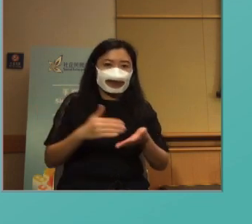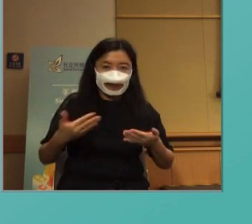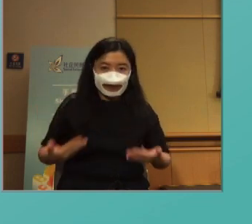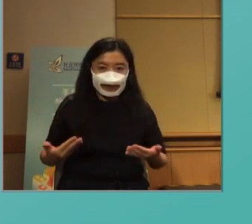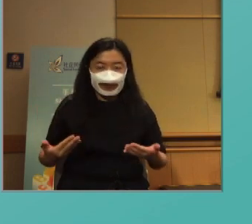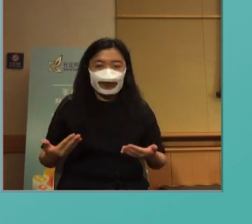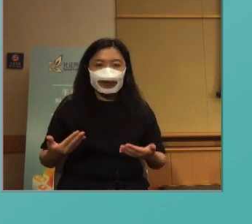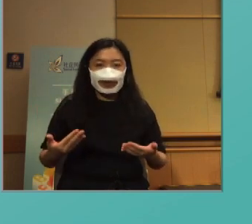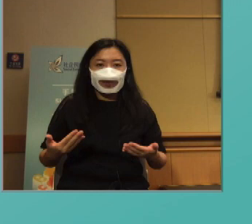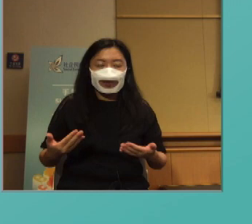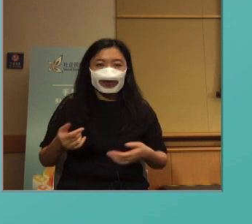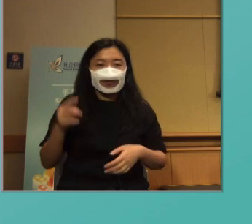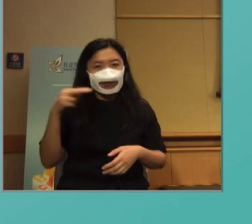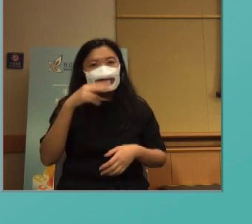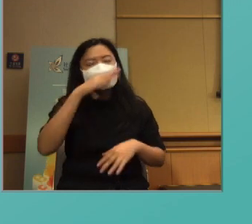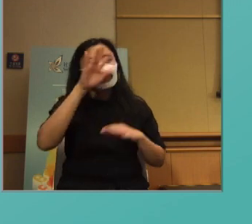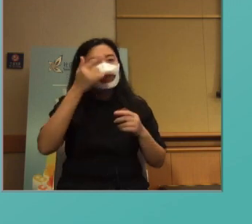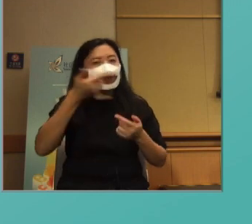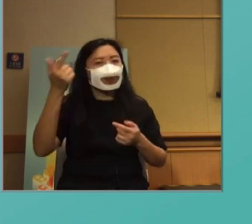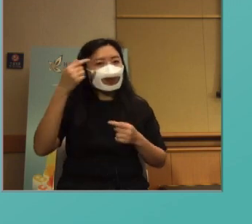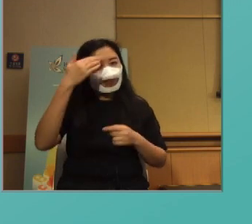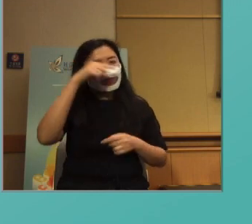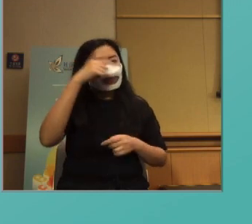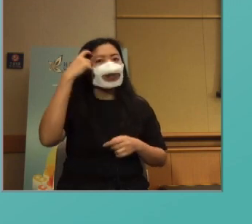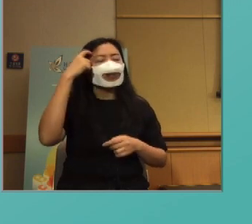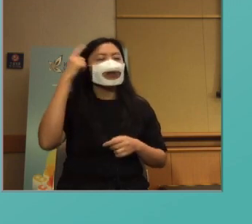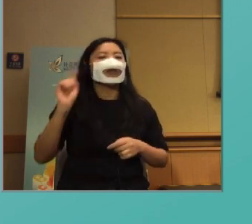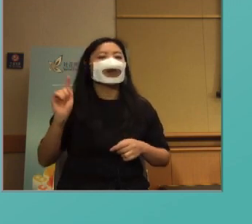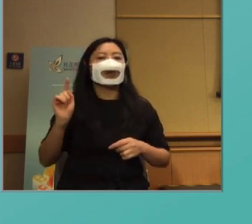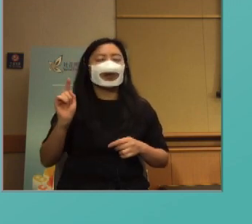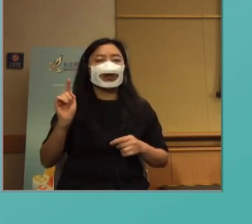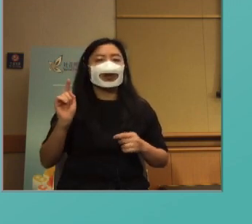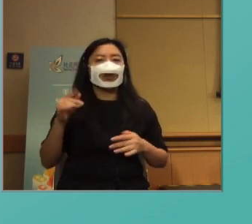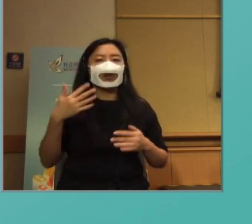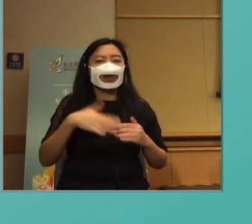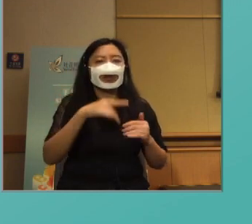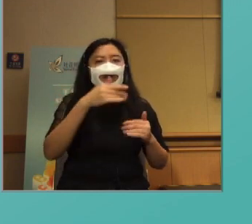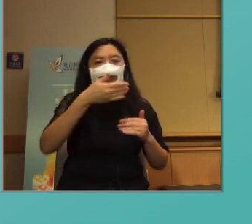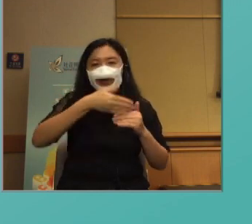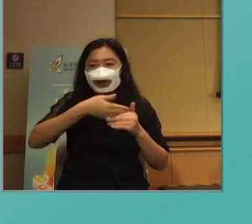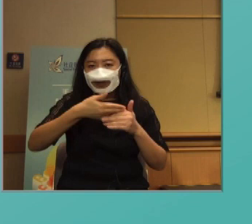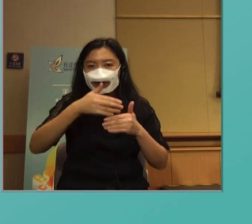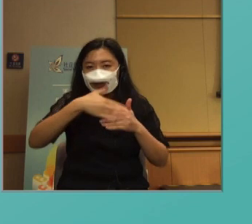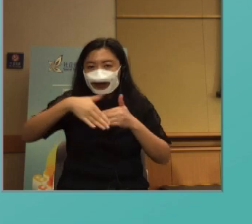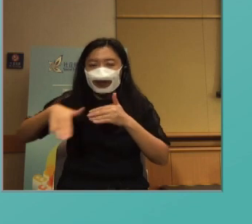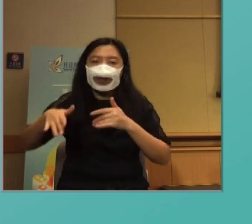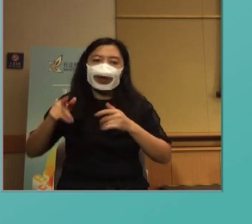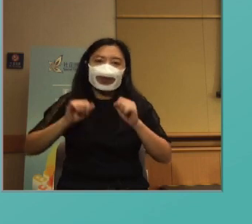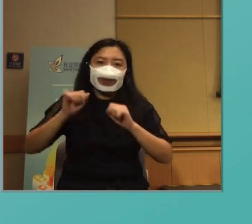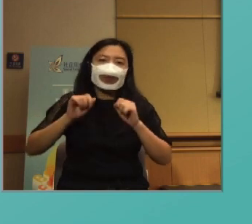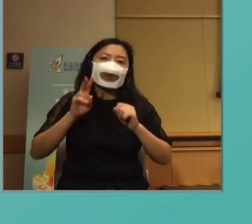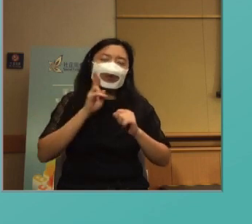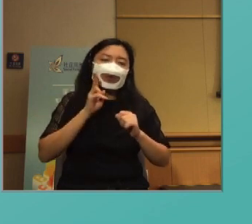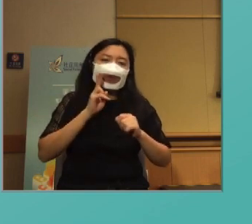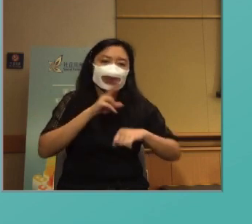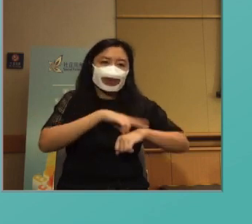many others area of human activities, for digital collectibles to virtual goods and regular